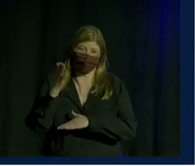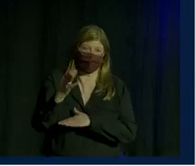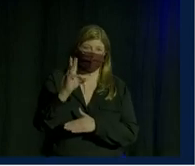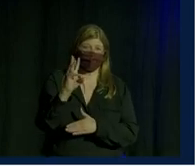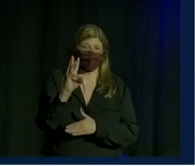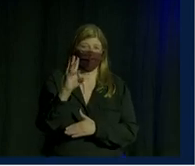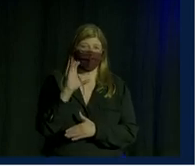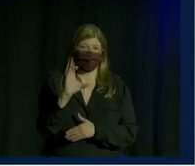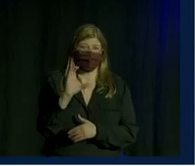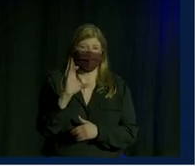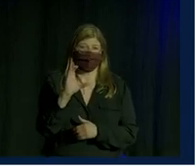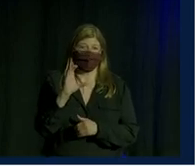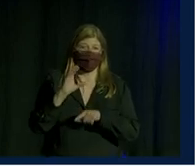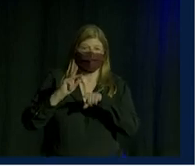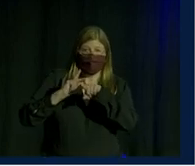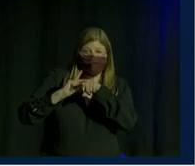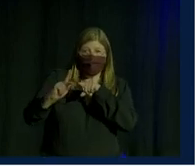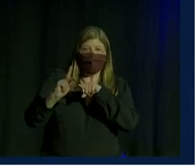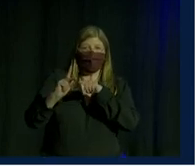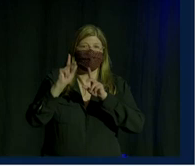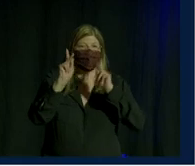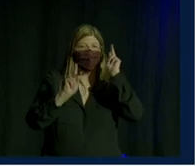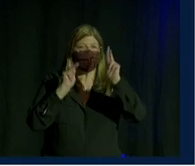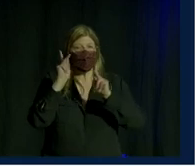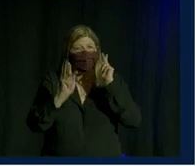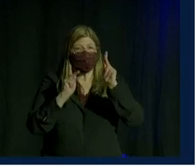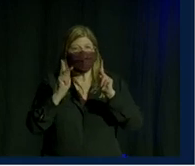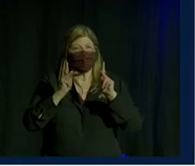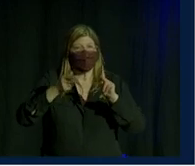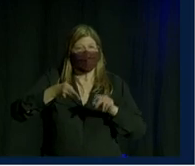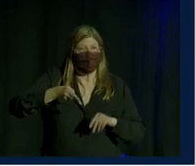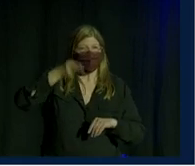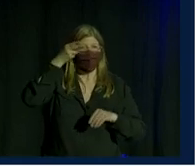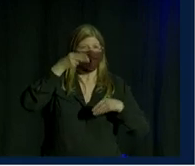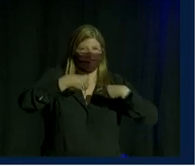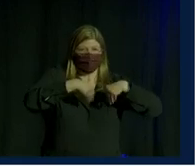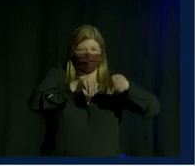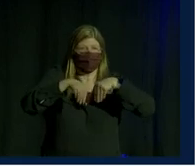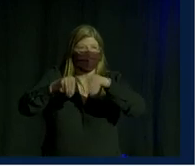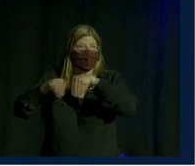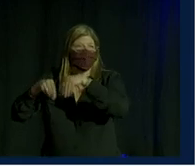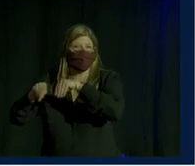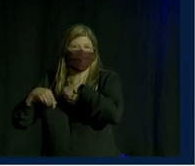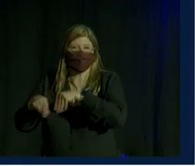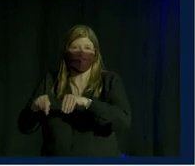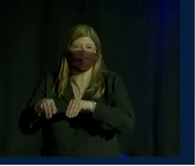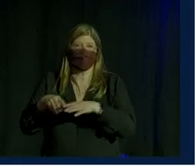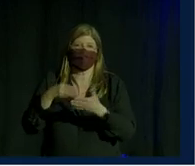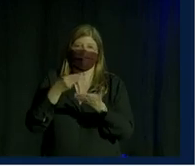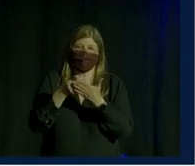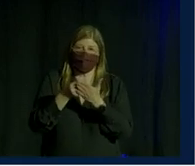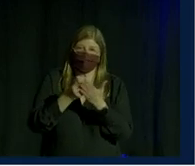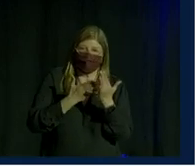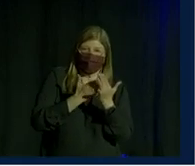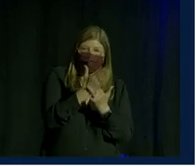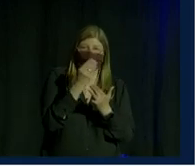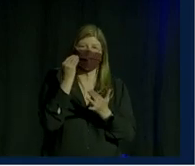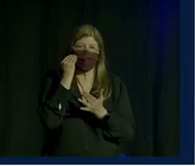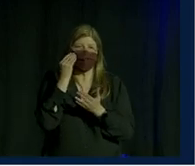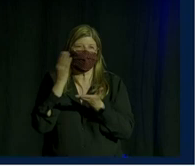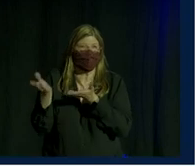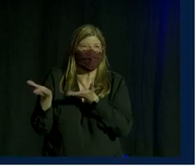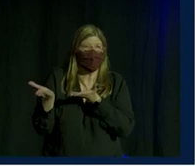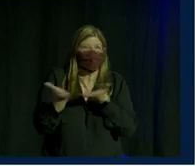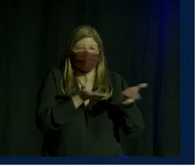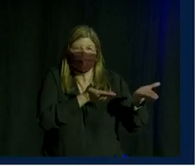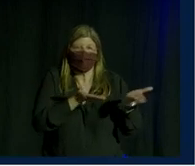across the country in high-cost markets purchase through our home buying services. The expanded